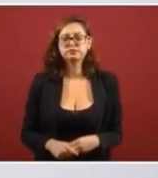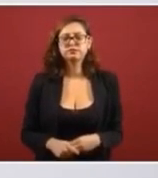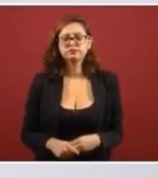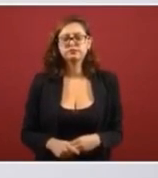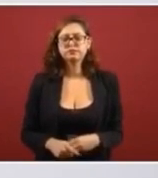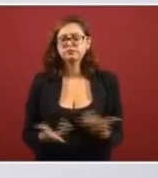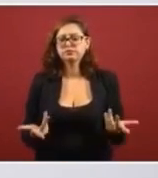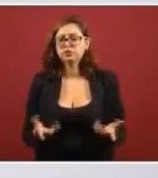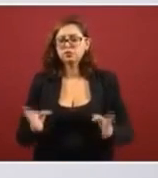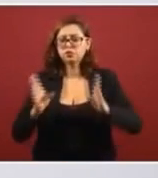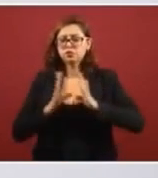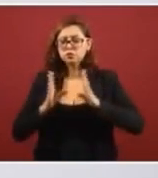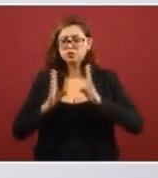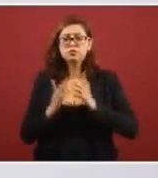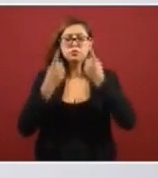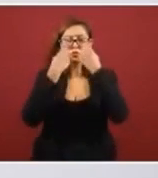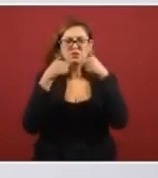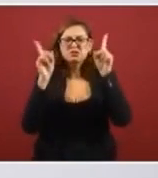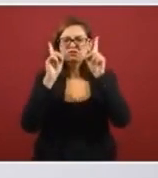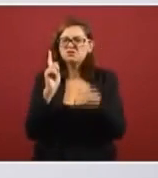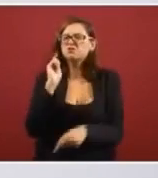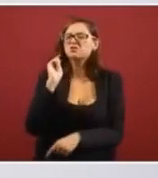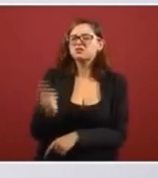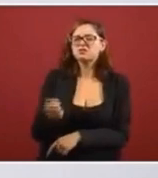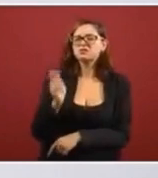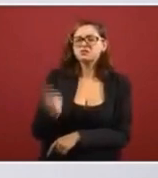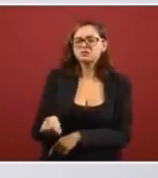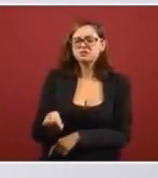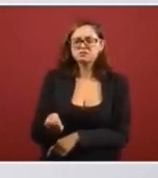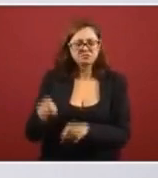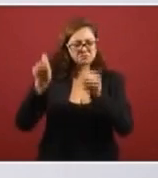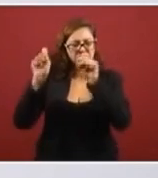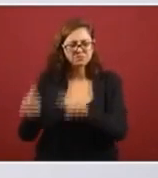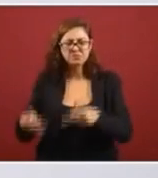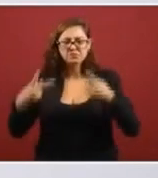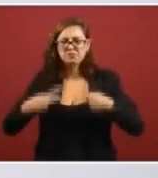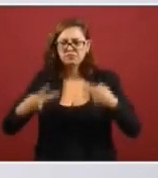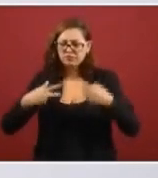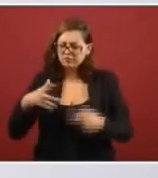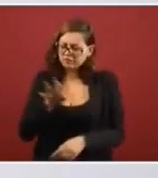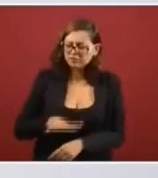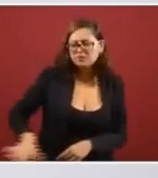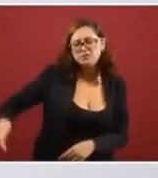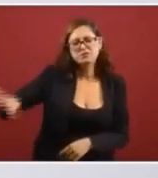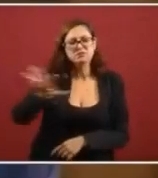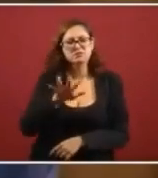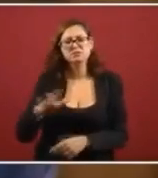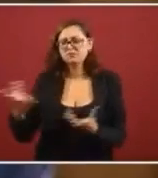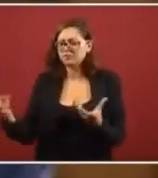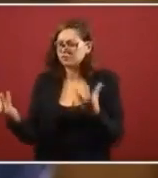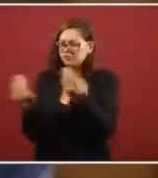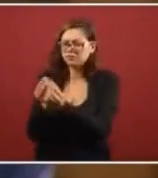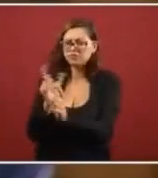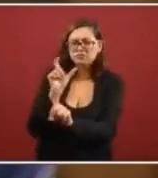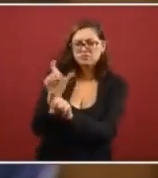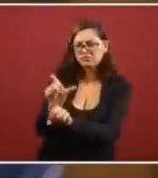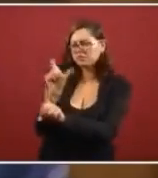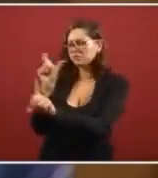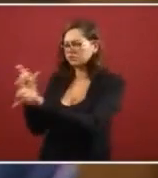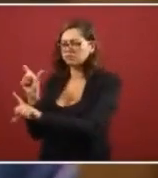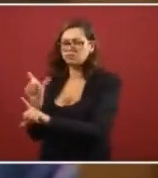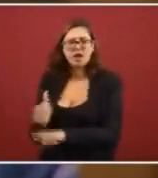what are the soldiers so what are the Marines it's the people that is taking care of the people usually